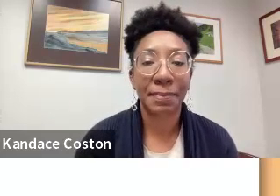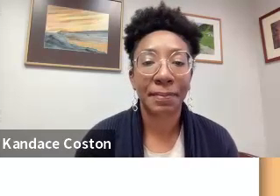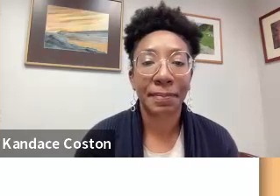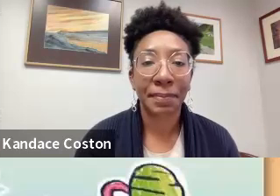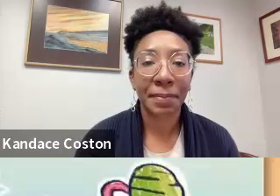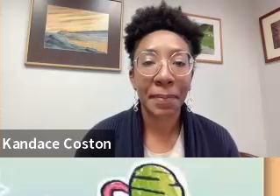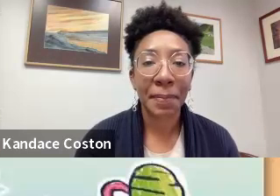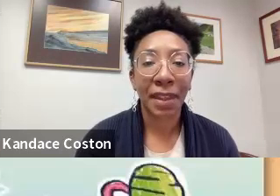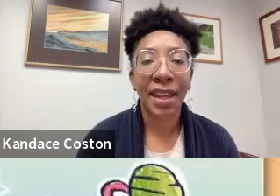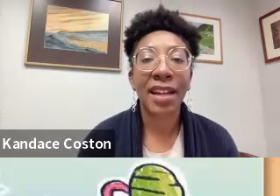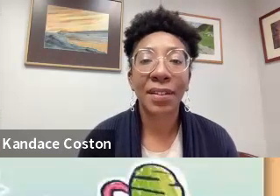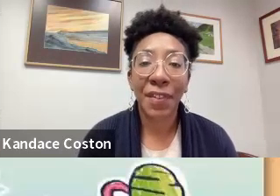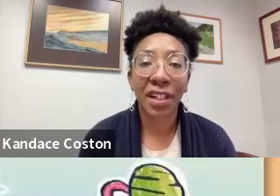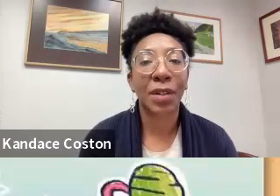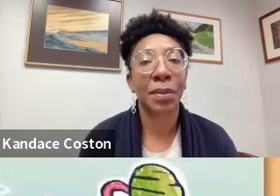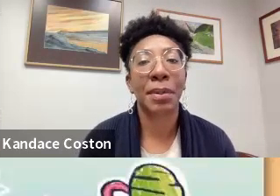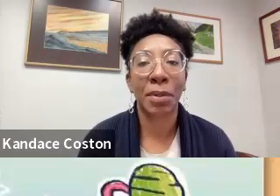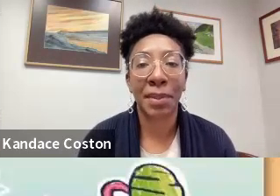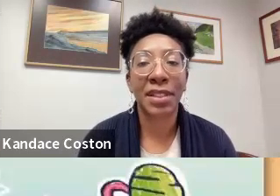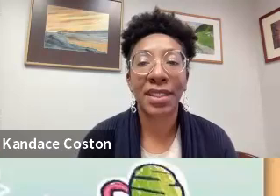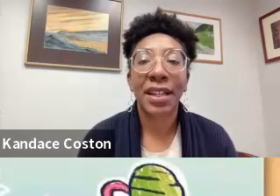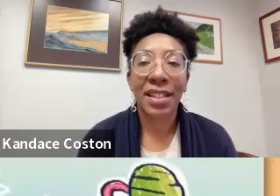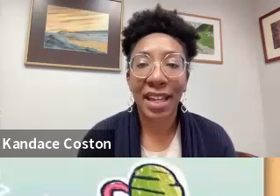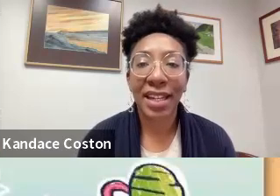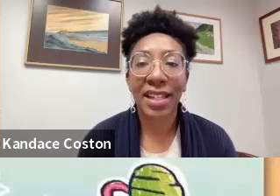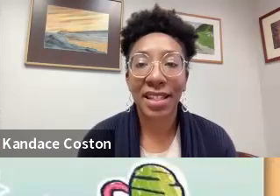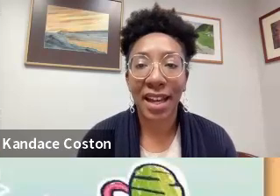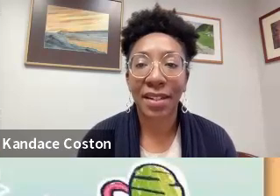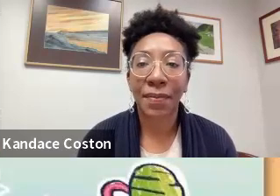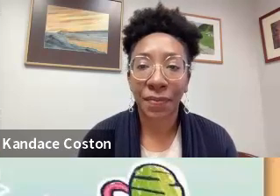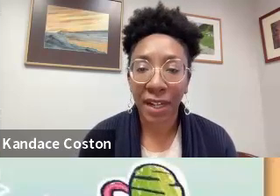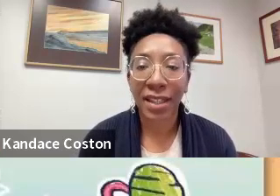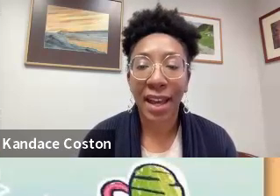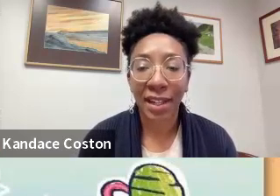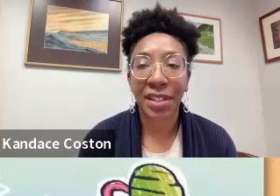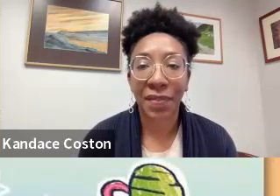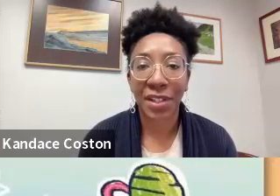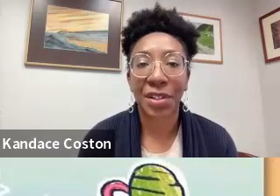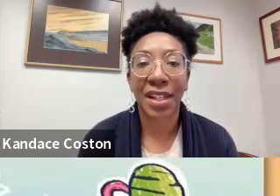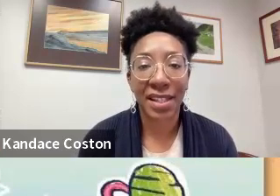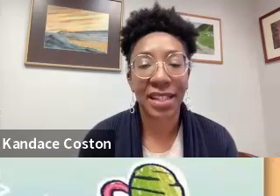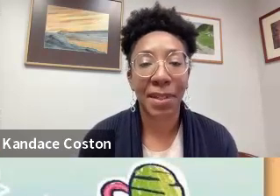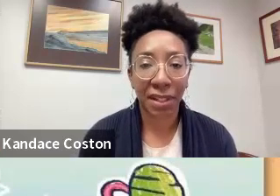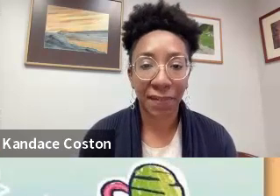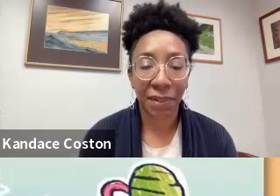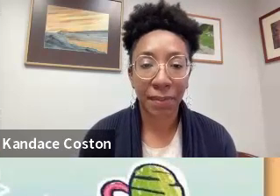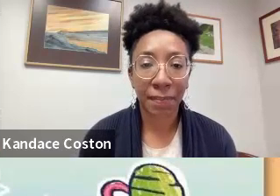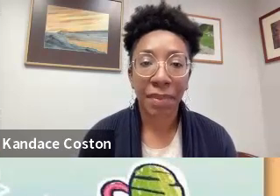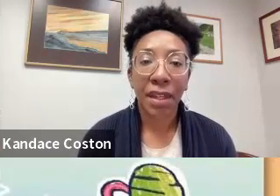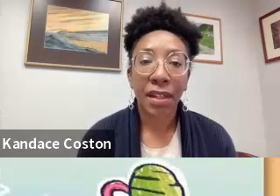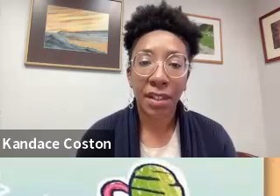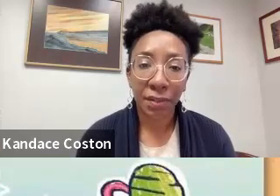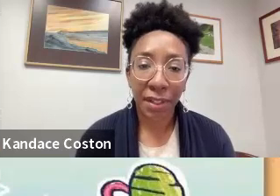community. And in a fun, heartwarming moment, Zain and his dad find the action-adventure that Zain's been looking